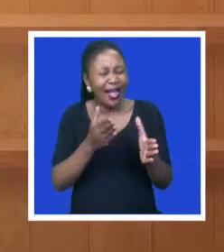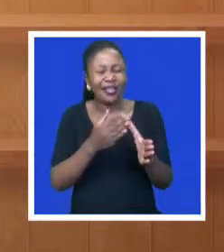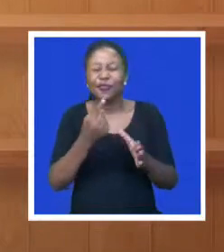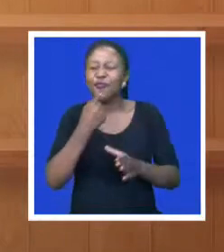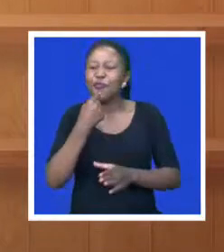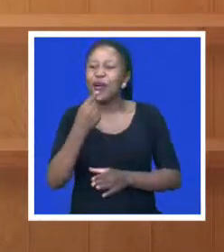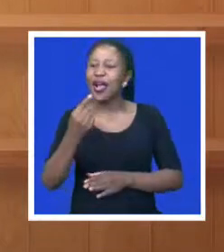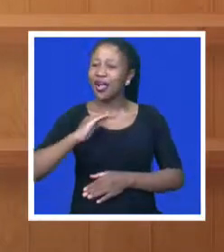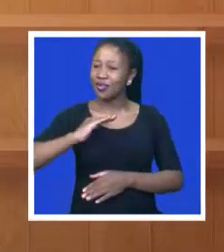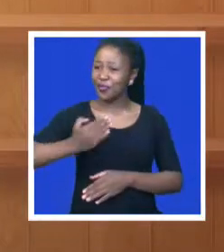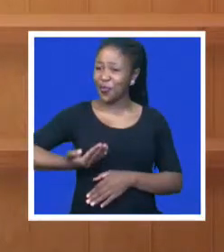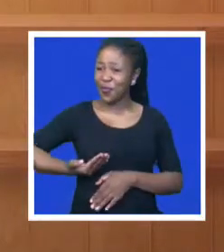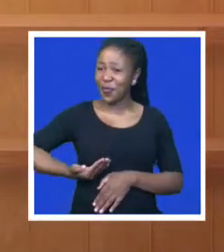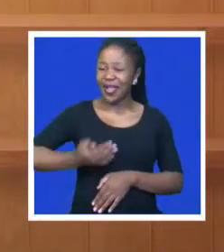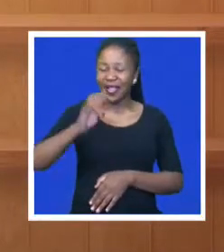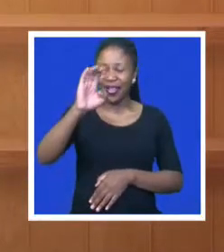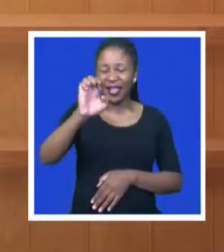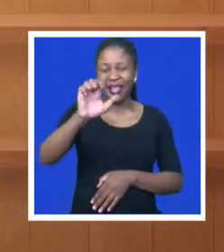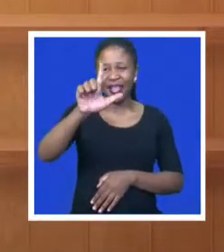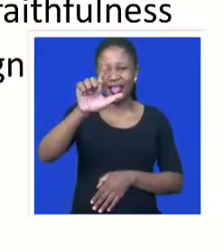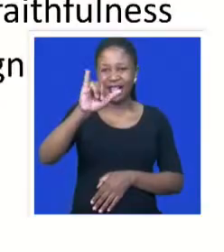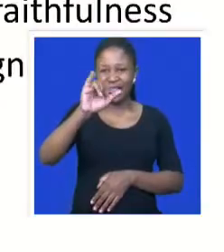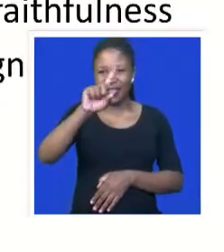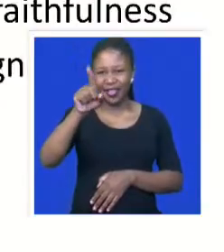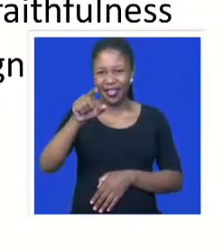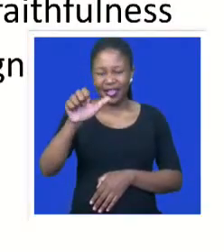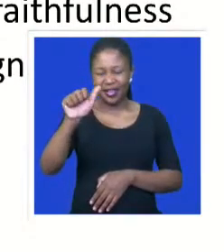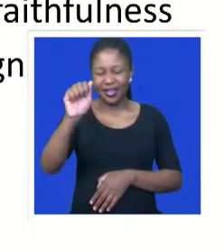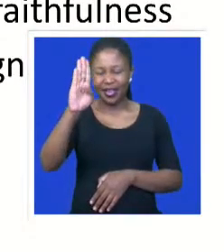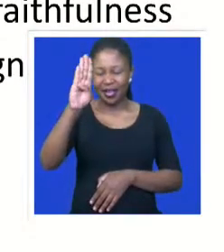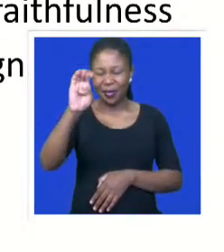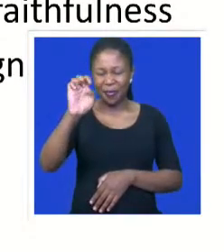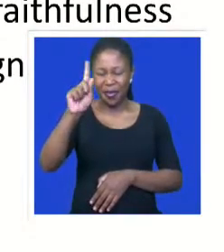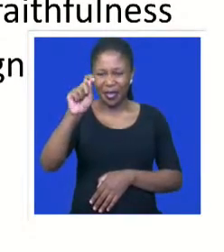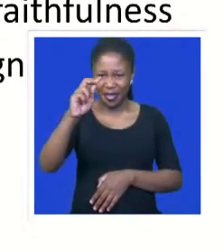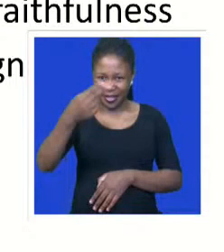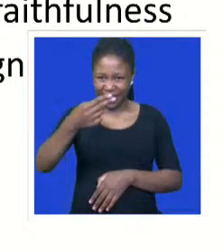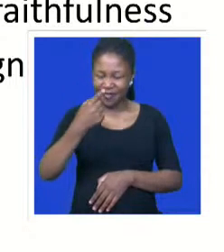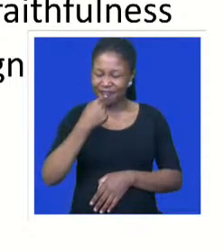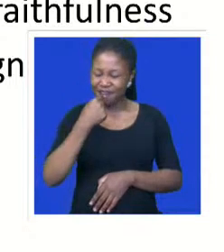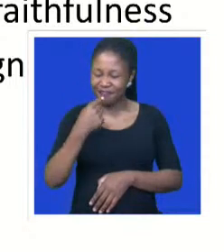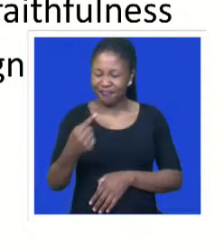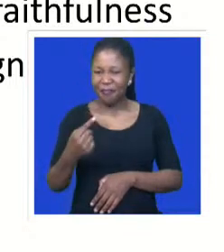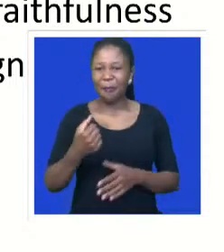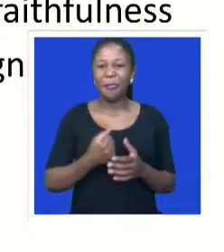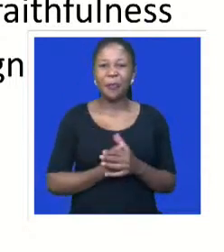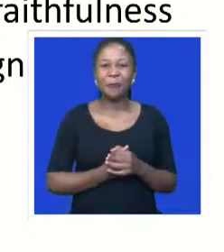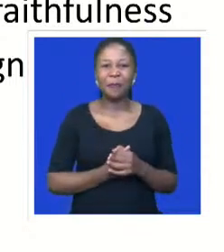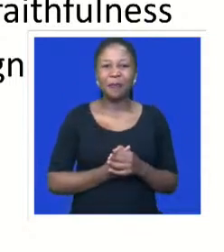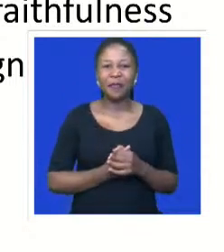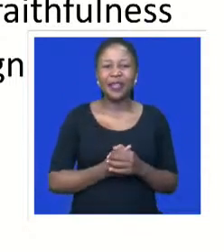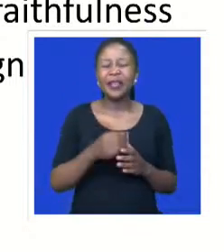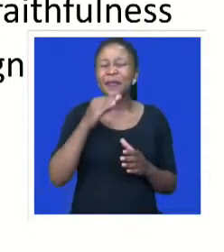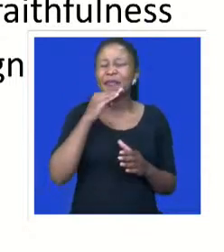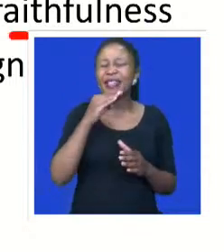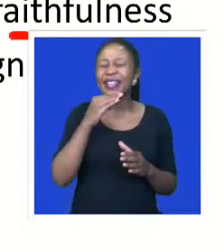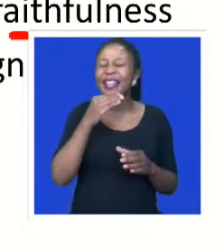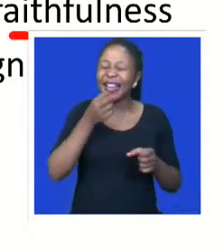continue. It is a hymn of praise and recital of God's